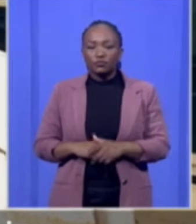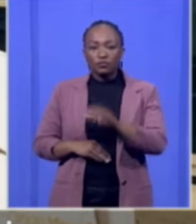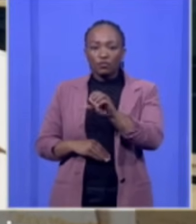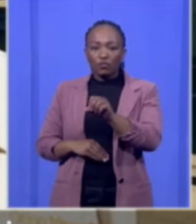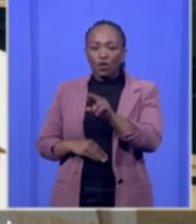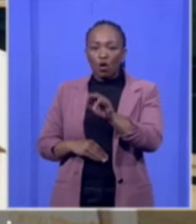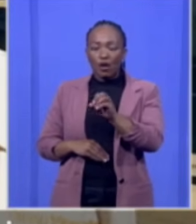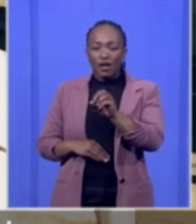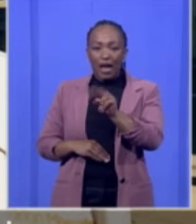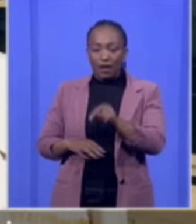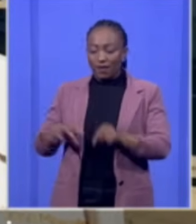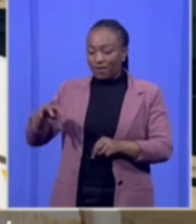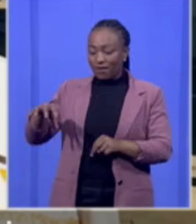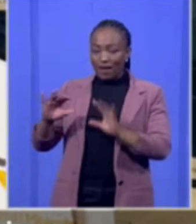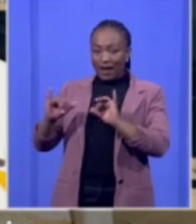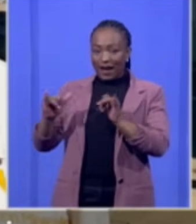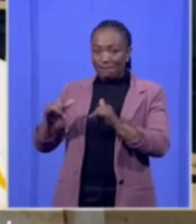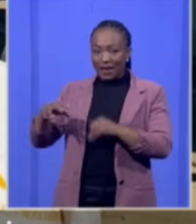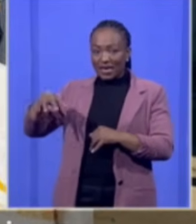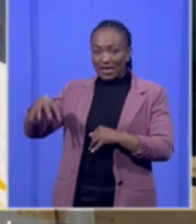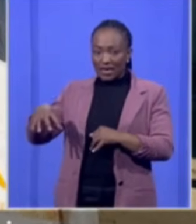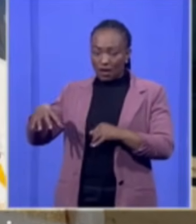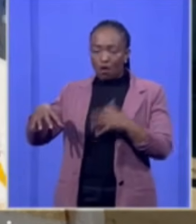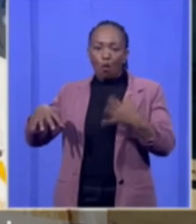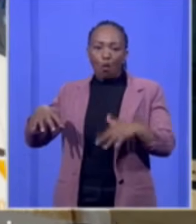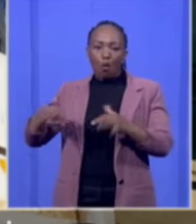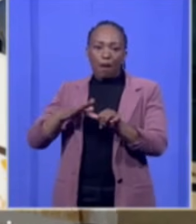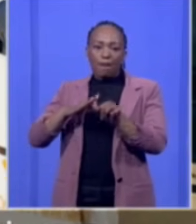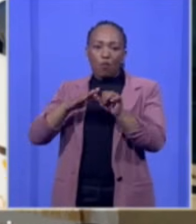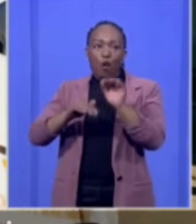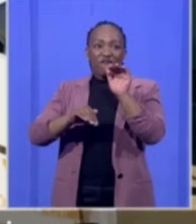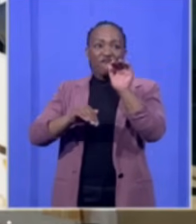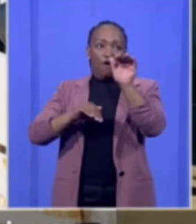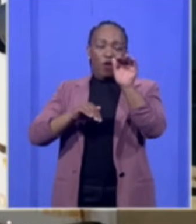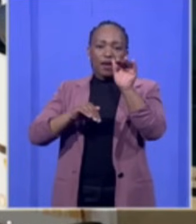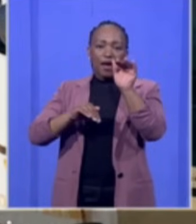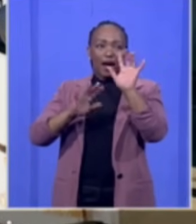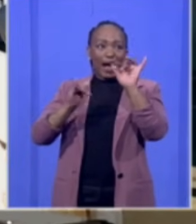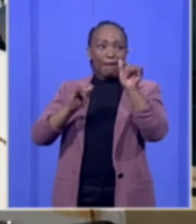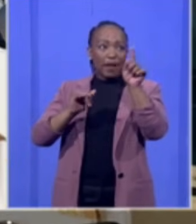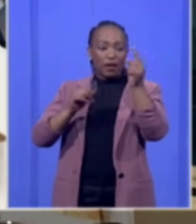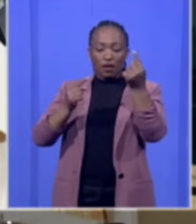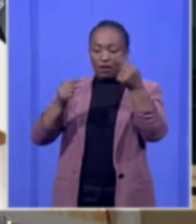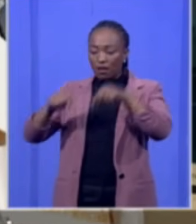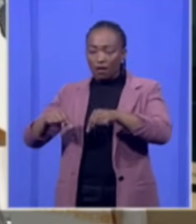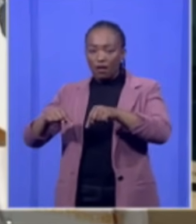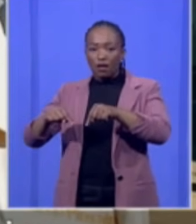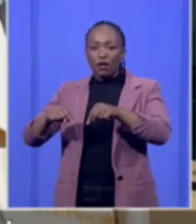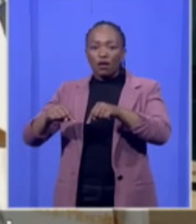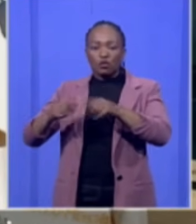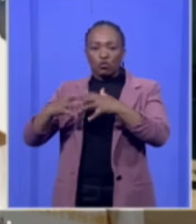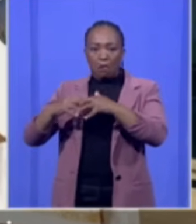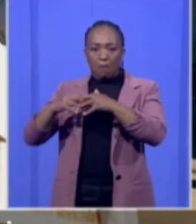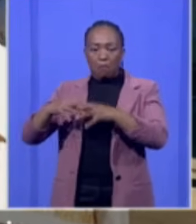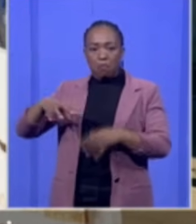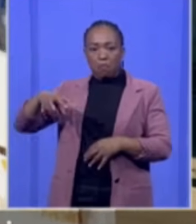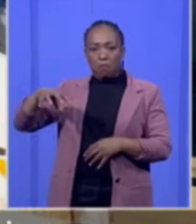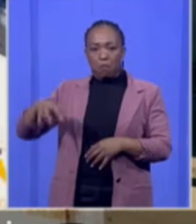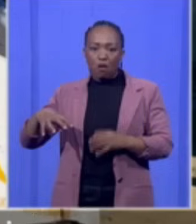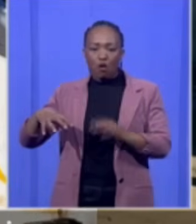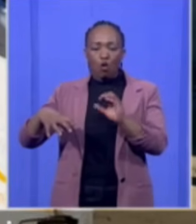it reflects the interest of foreign direct investment. It's an Australian company that is very interested in producing